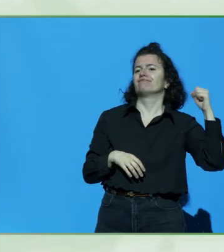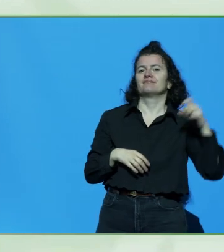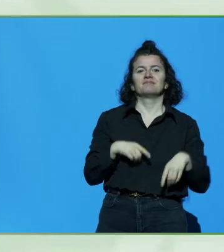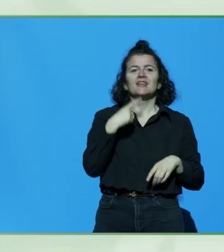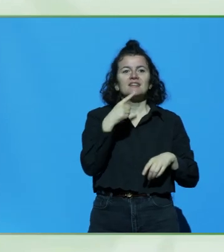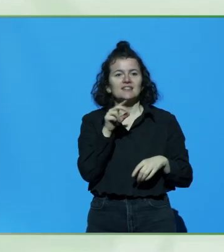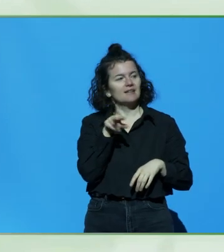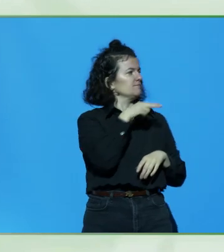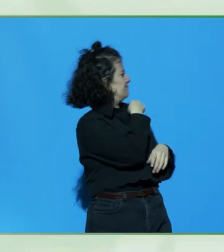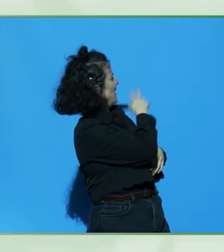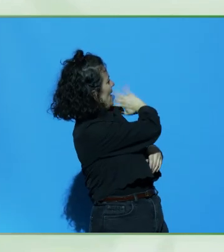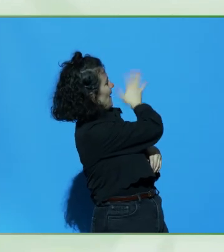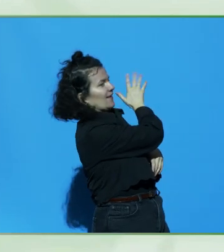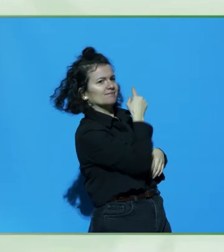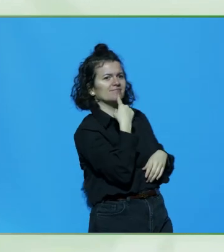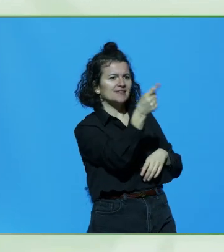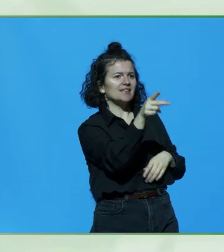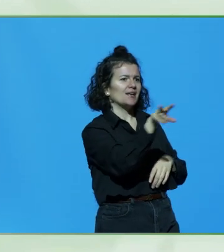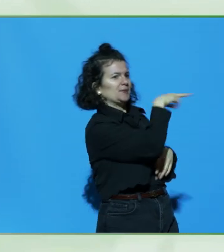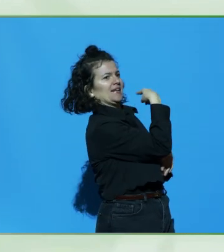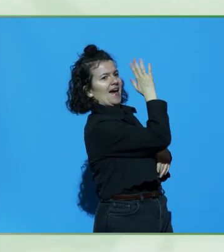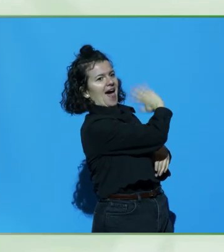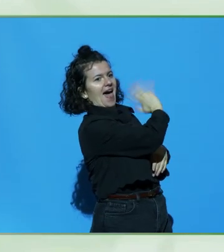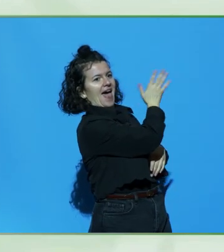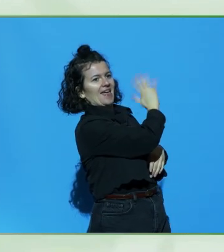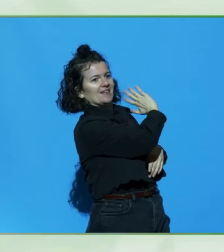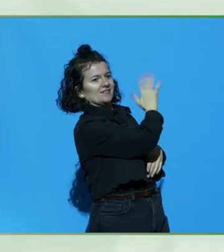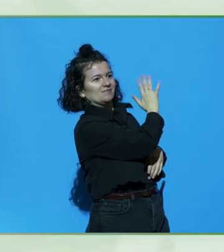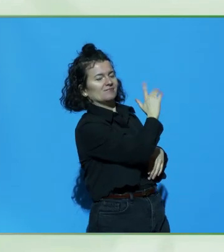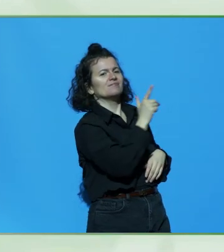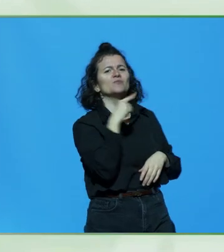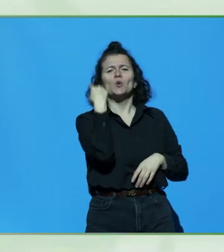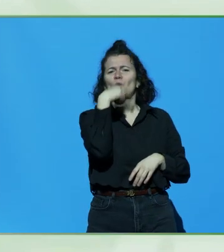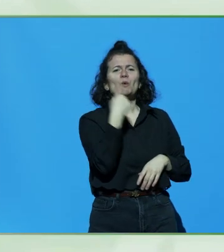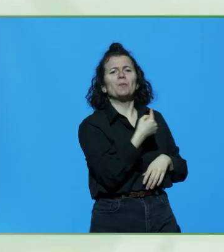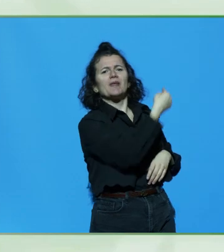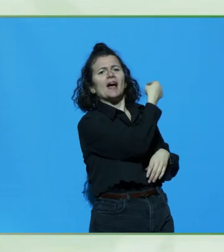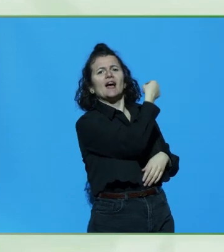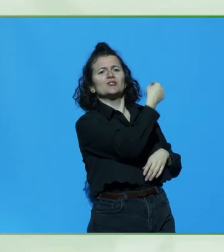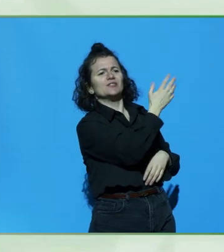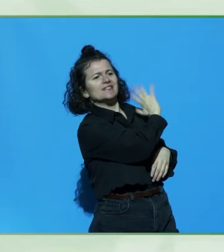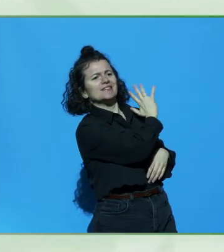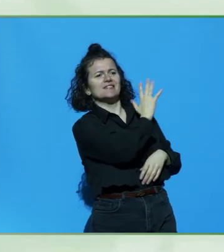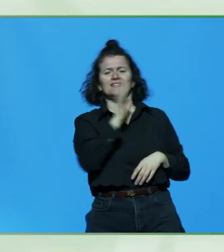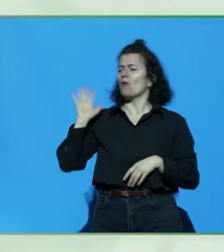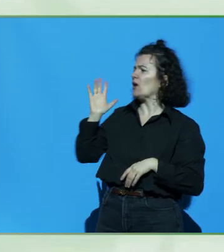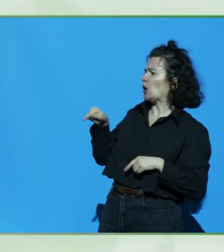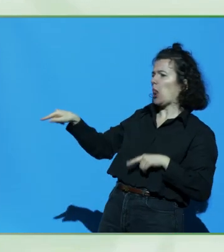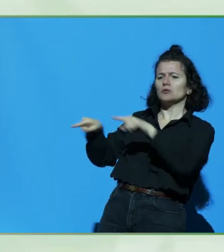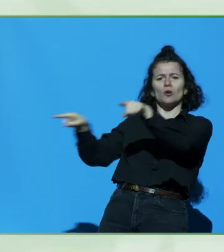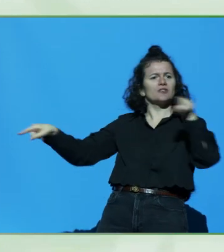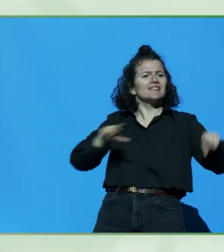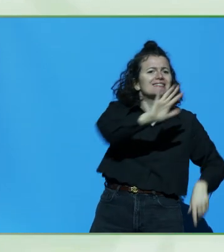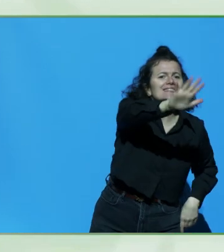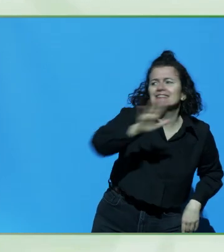you. Say hi to somebody. Good morning. Give a good morning. Somebody sitting behind you. Good morning. No, I know you're sitting next to someone you know. So get